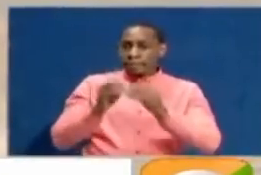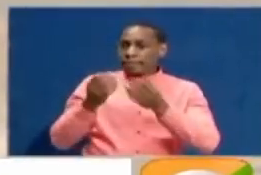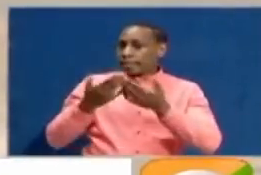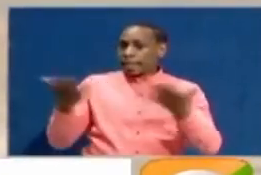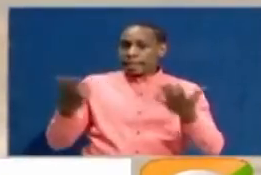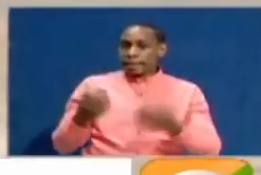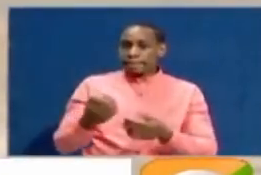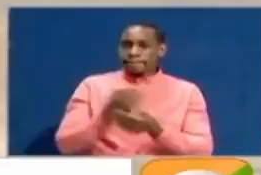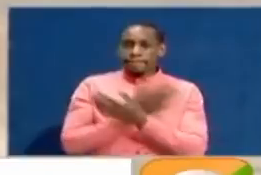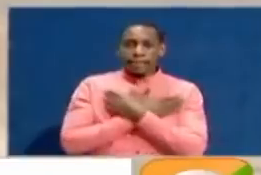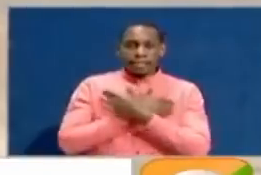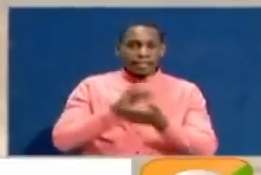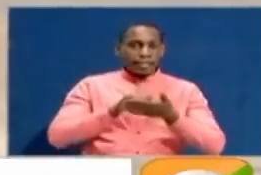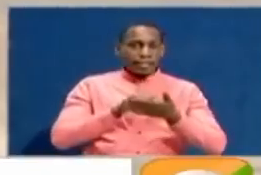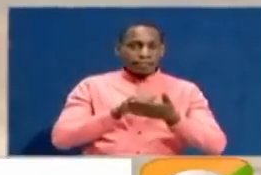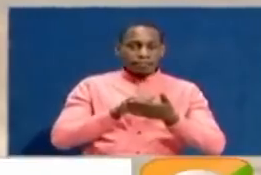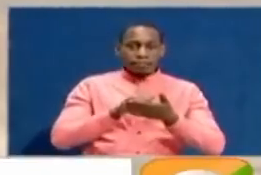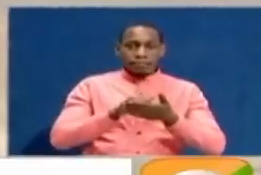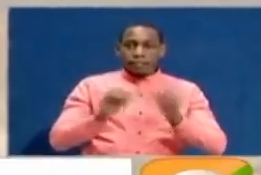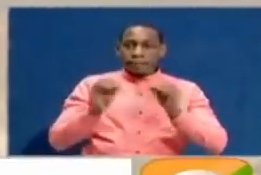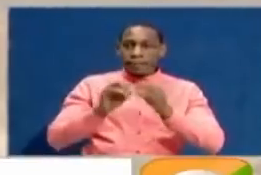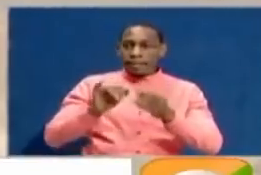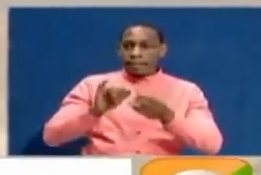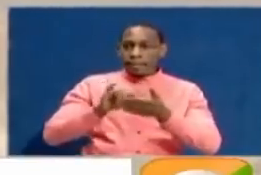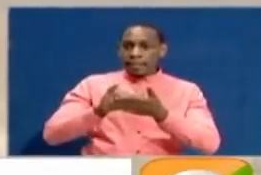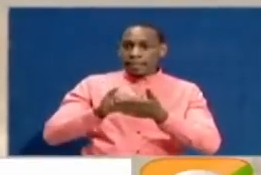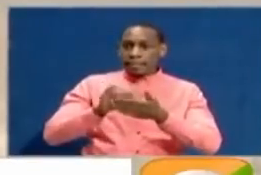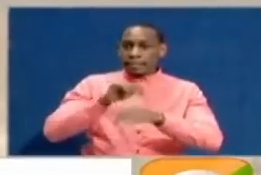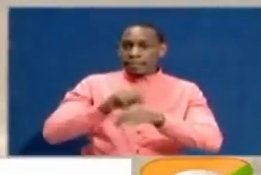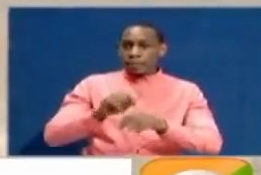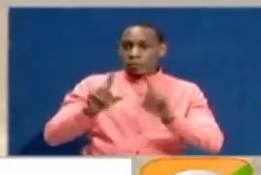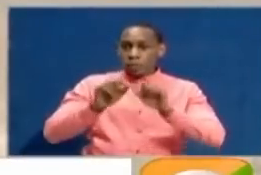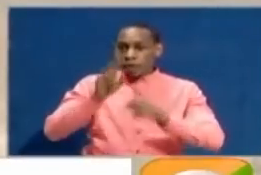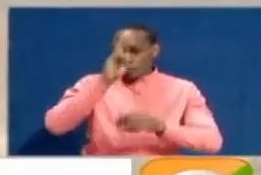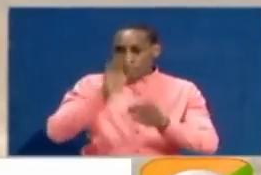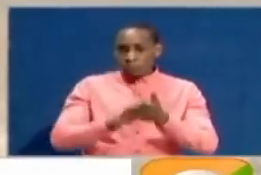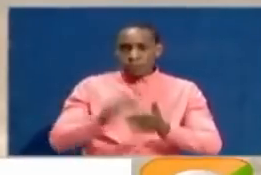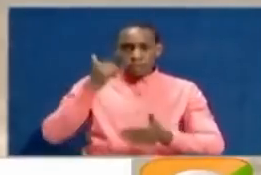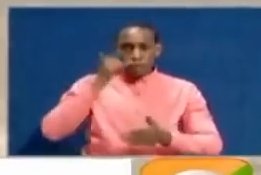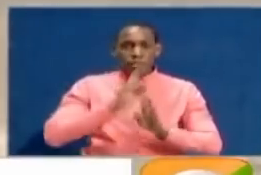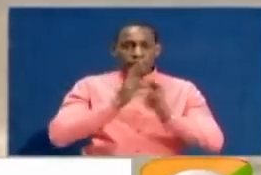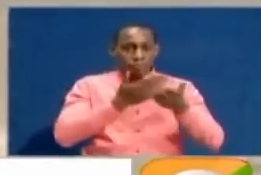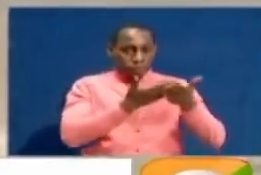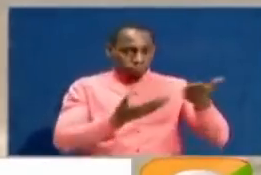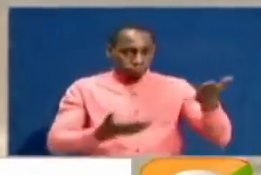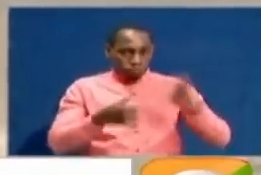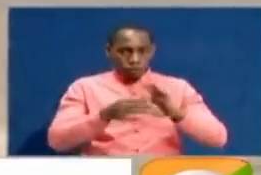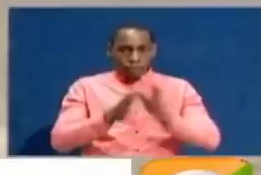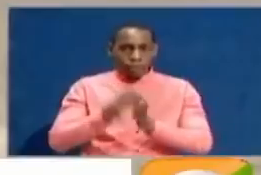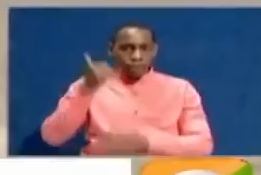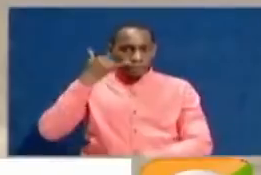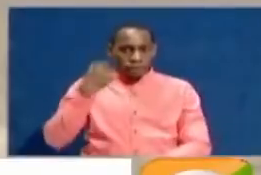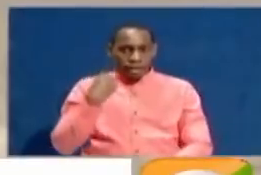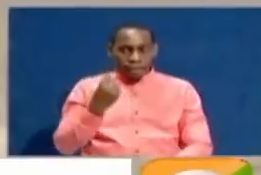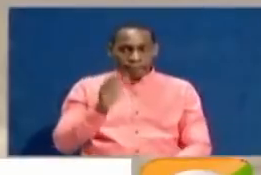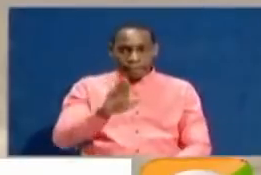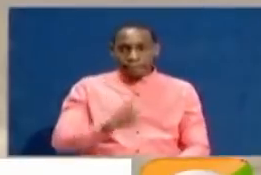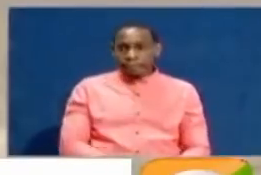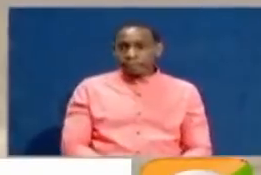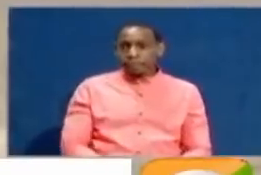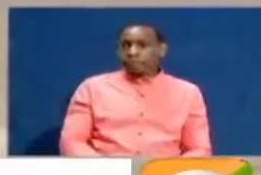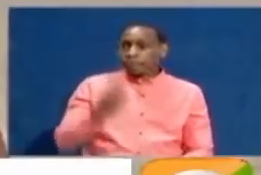any of the friends that she was with that day, according to the police and the call logs that were traced on her line. And